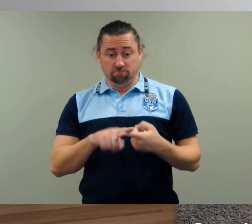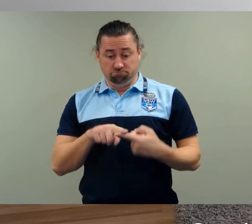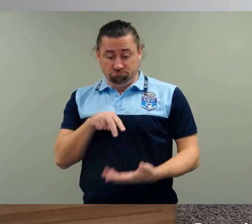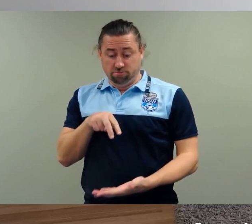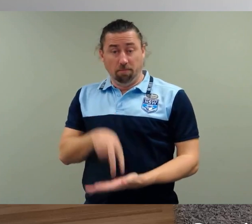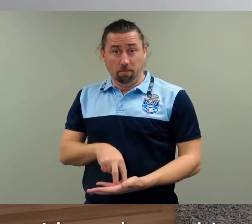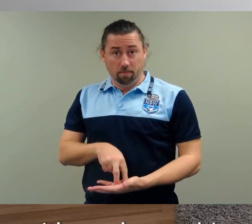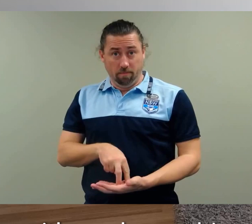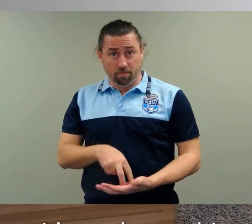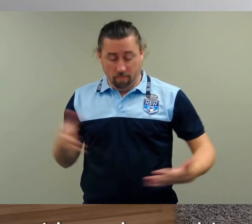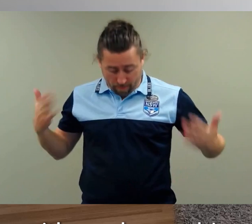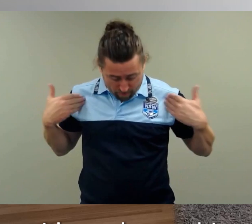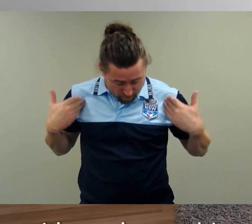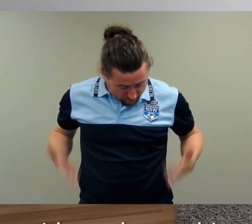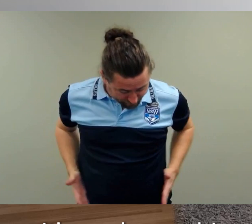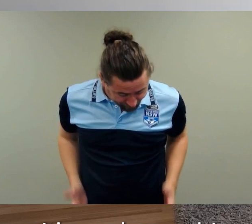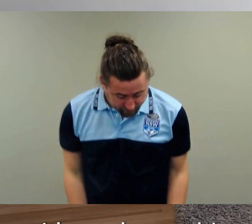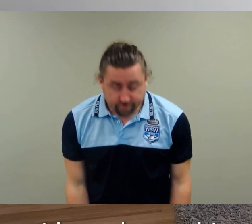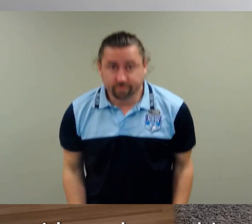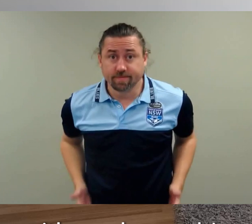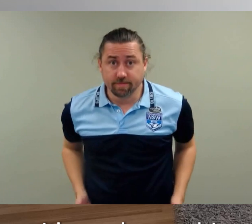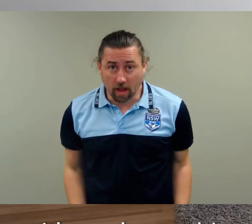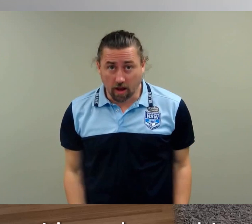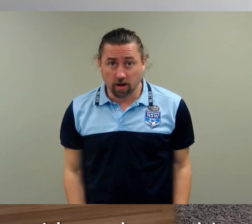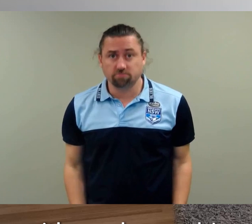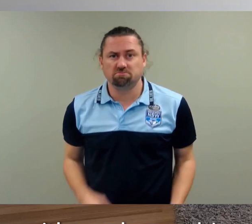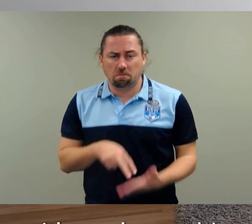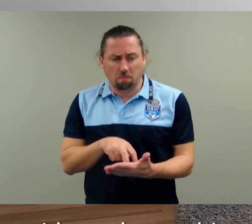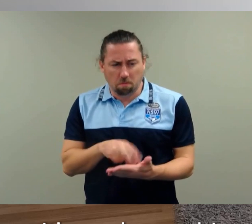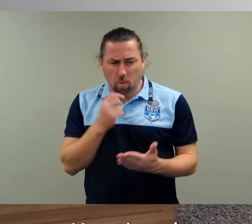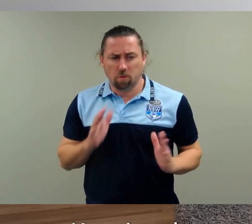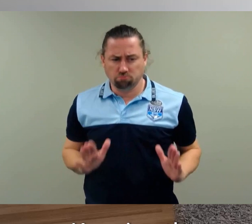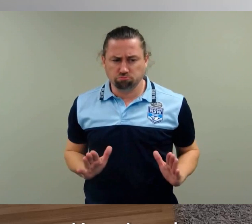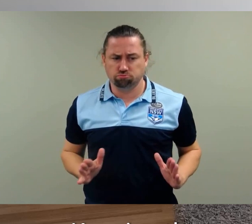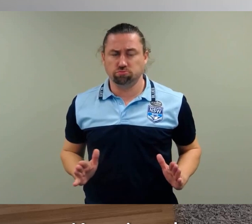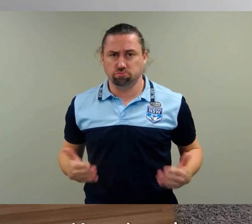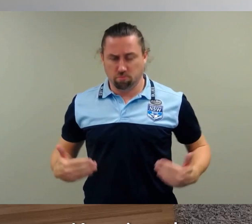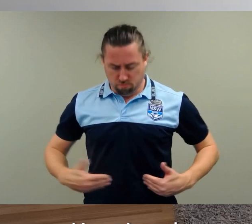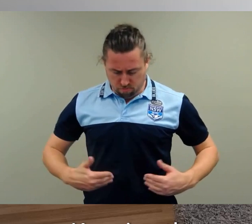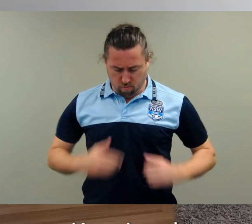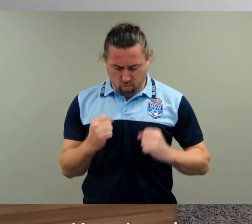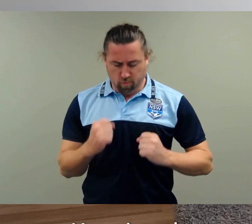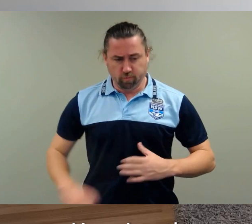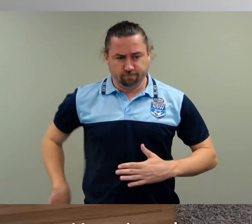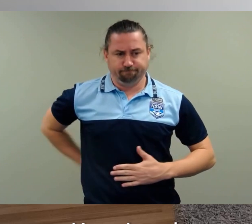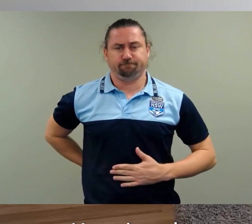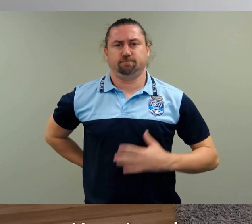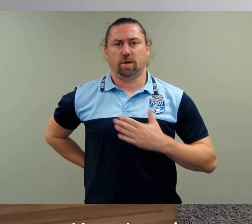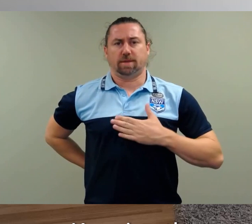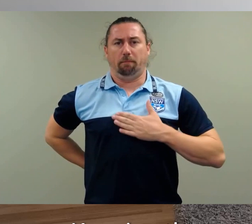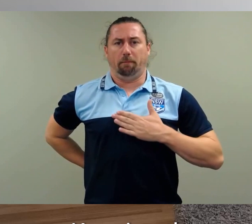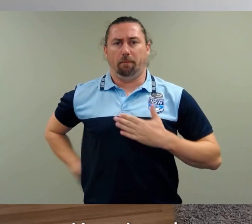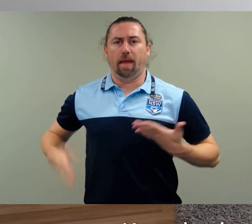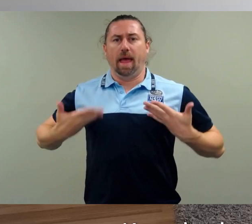Stay in our standing position with our legs at hip width apart and our knees slightly bent, keeping that core tight and sticking your